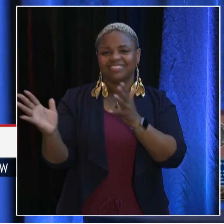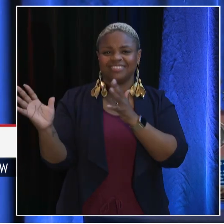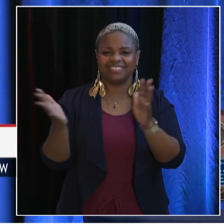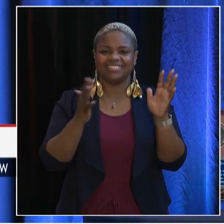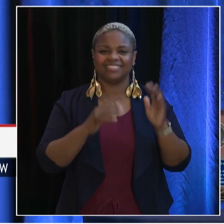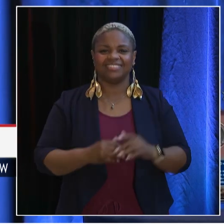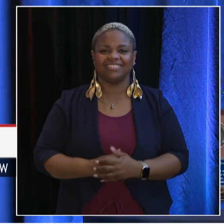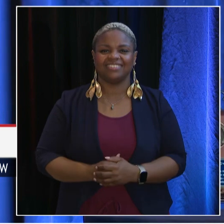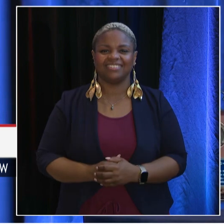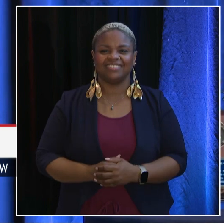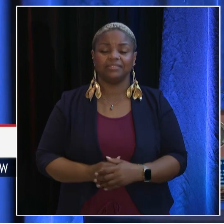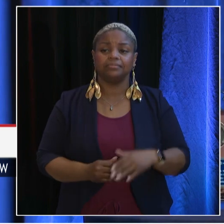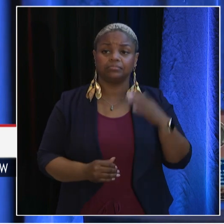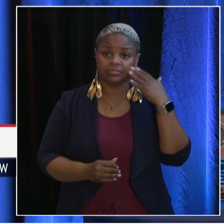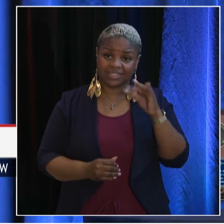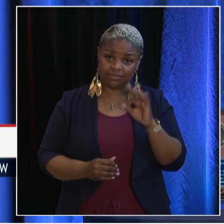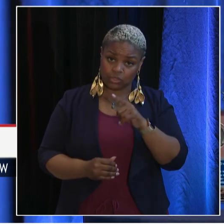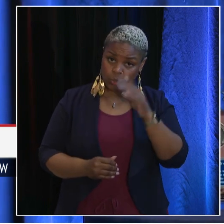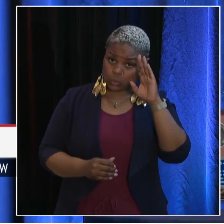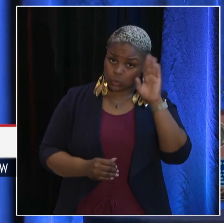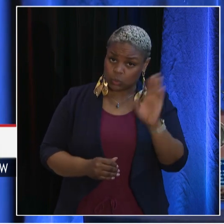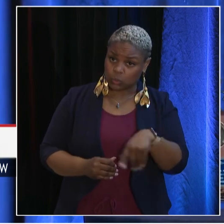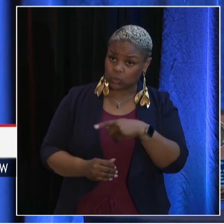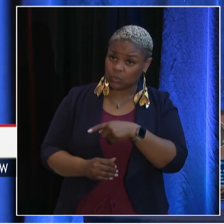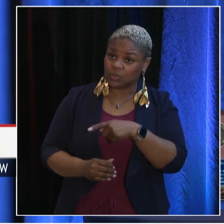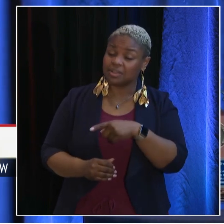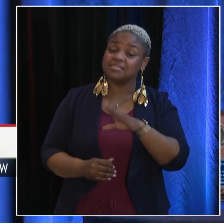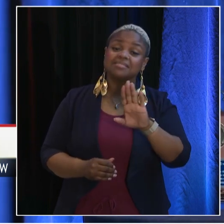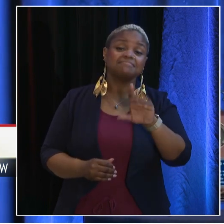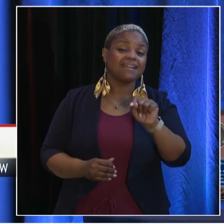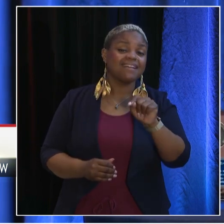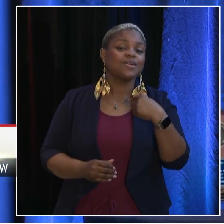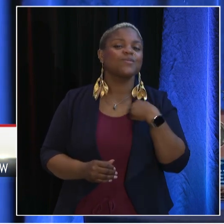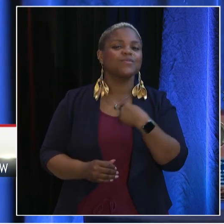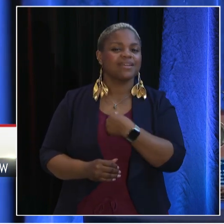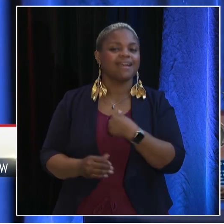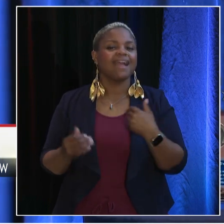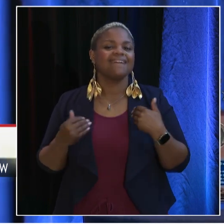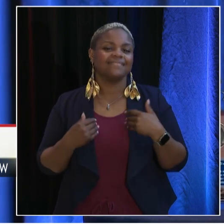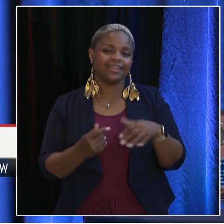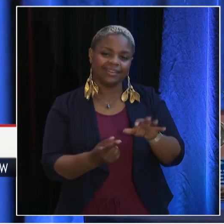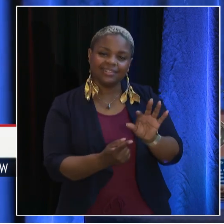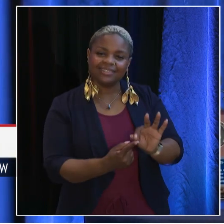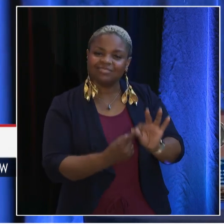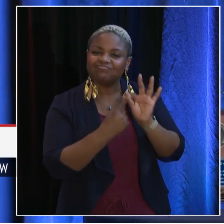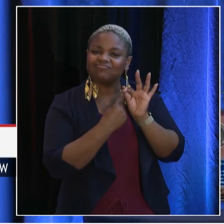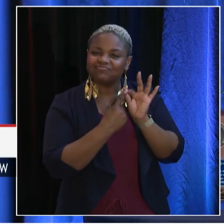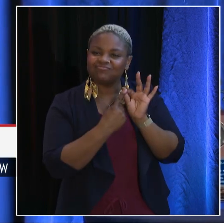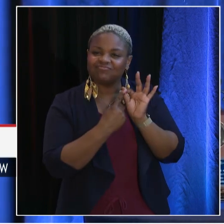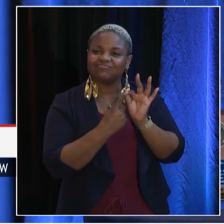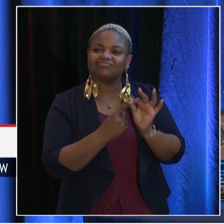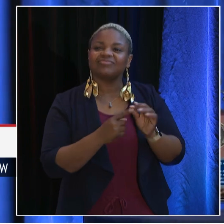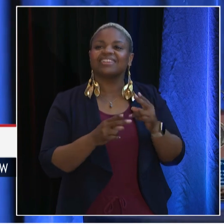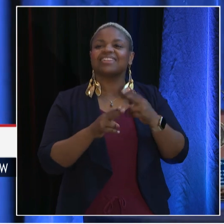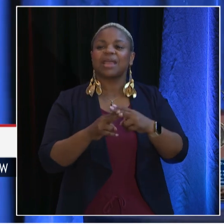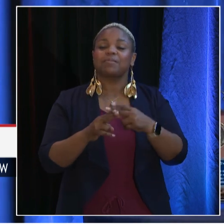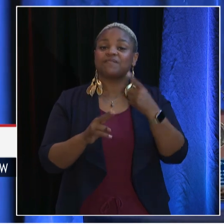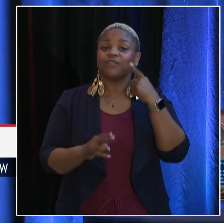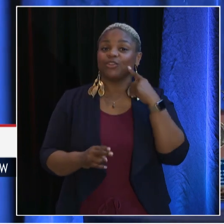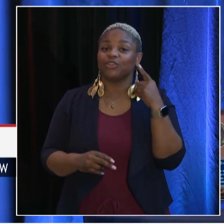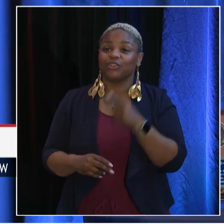I don't know if Anita knows this, but we have a special thing that we call her in my